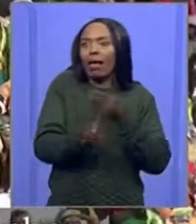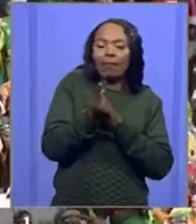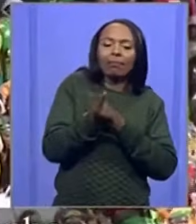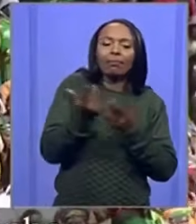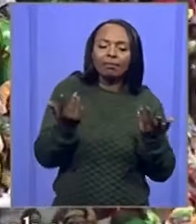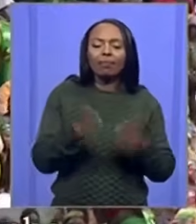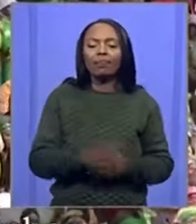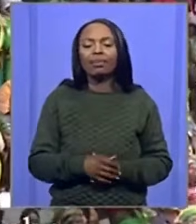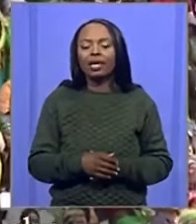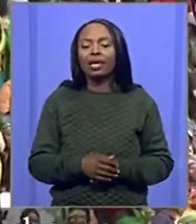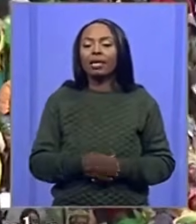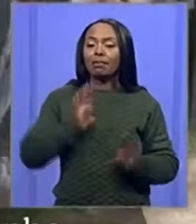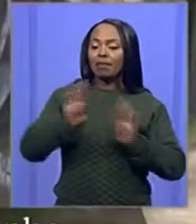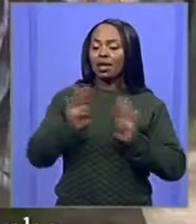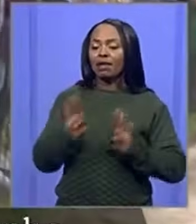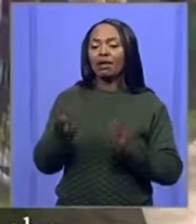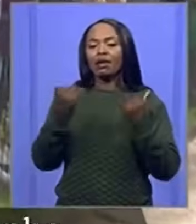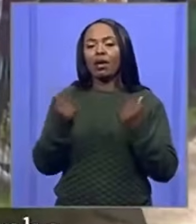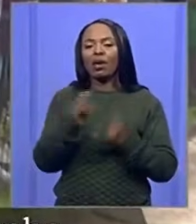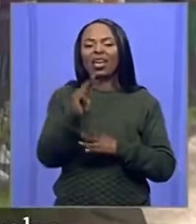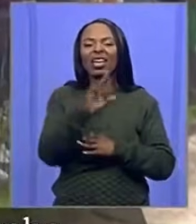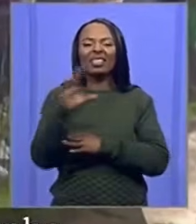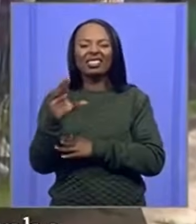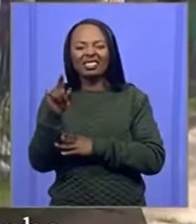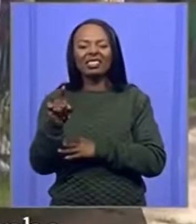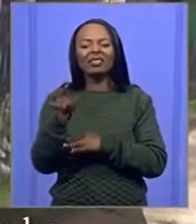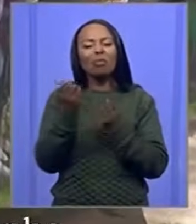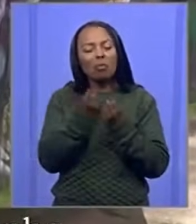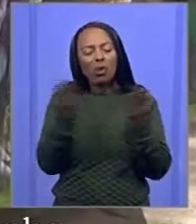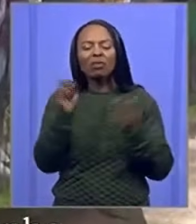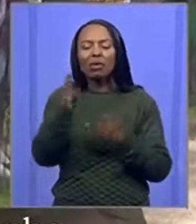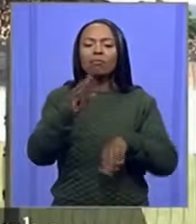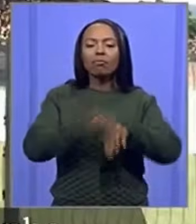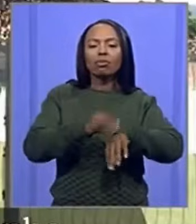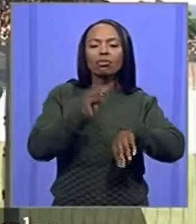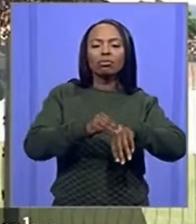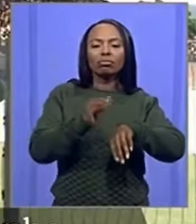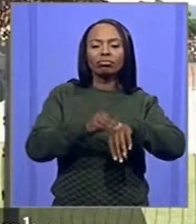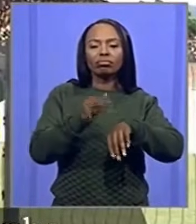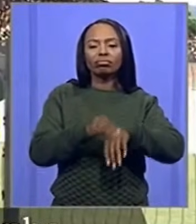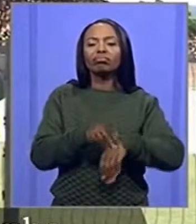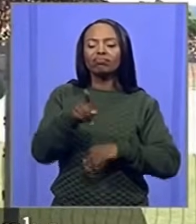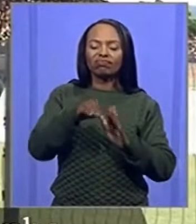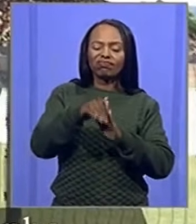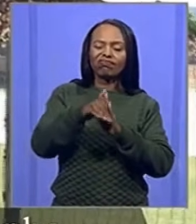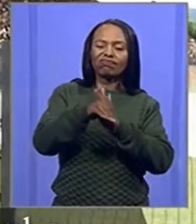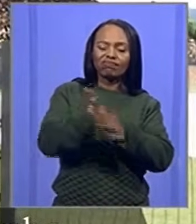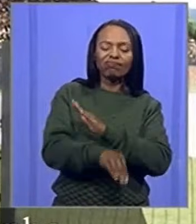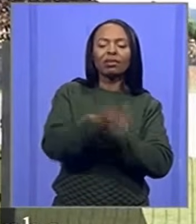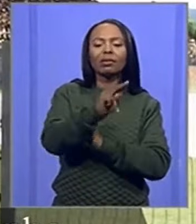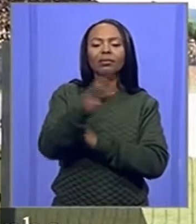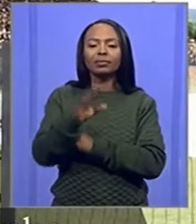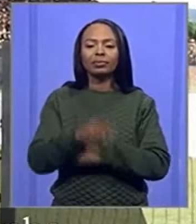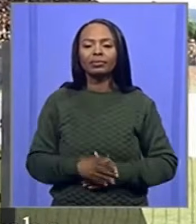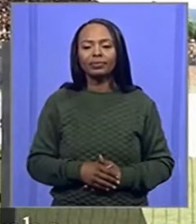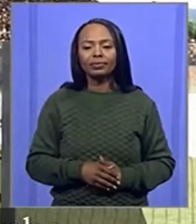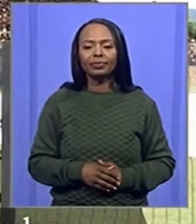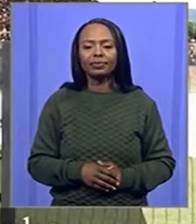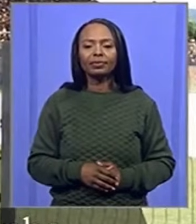ga maitsholo a lolame mo lekokong la ANC ke a mangwe a mabaka a bakileng go kwafala ga lekoko.